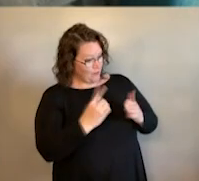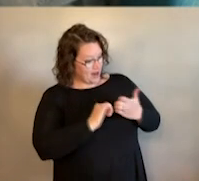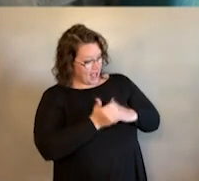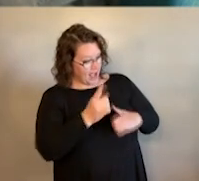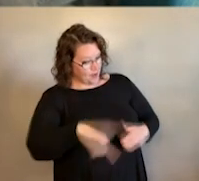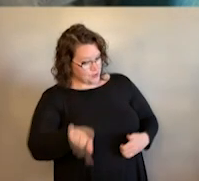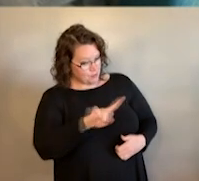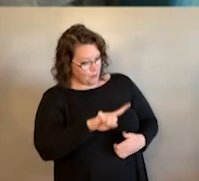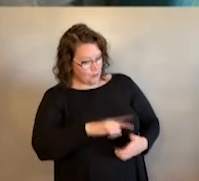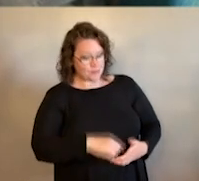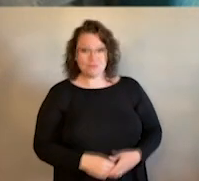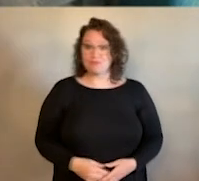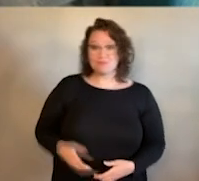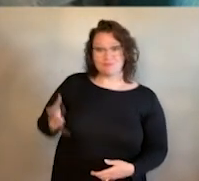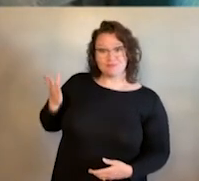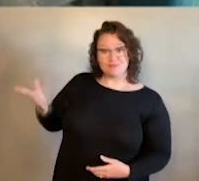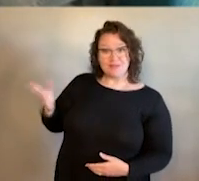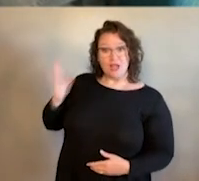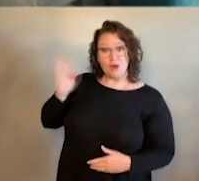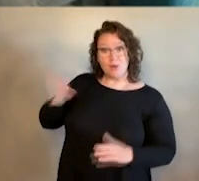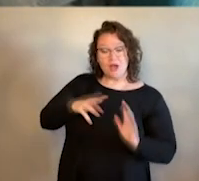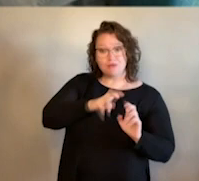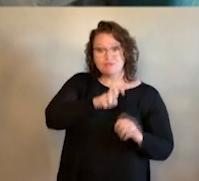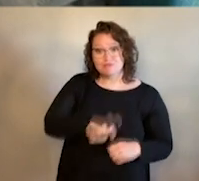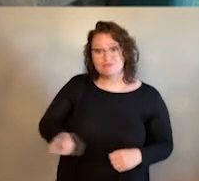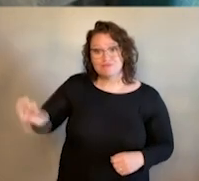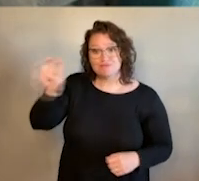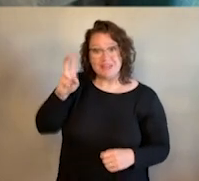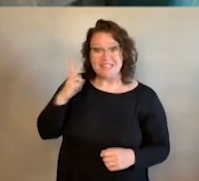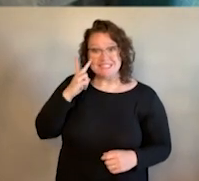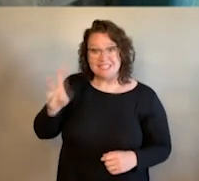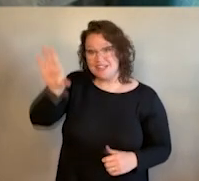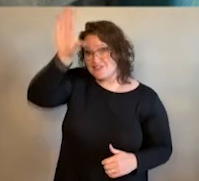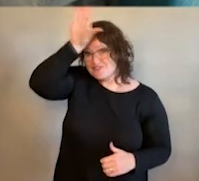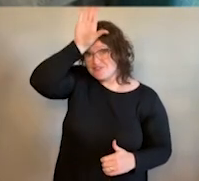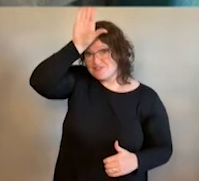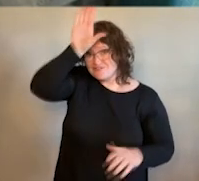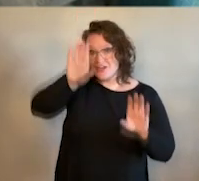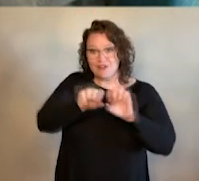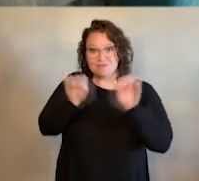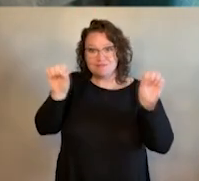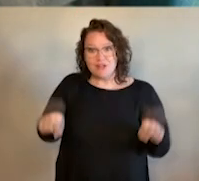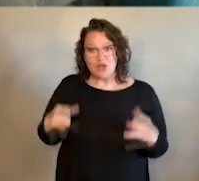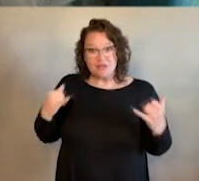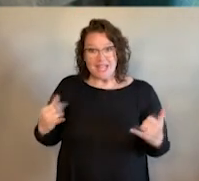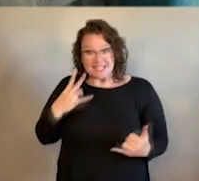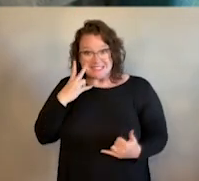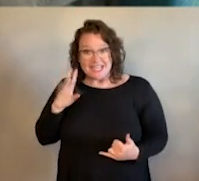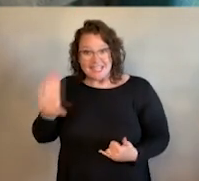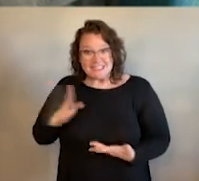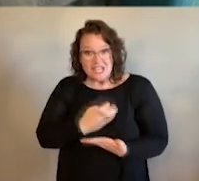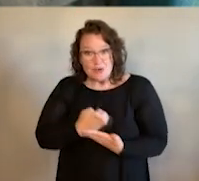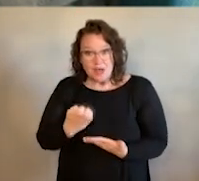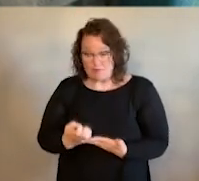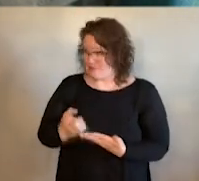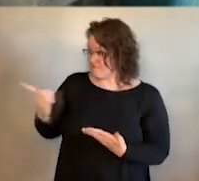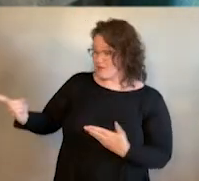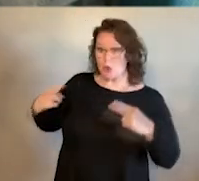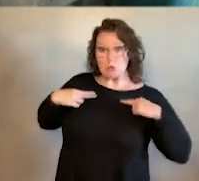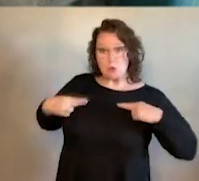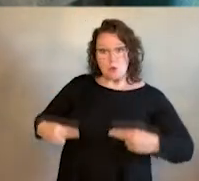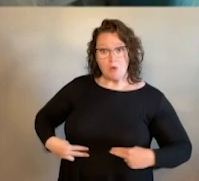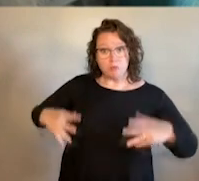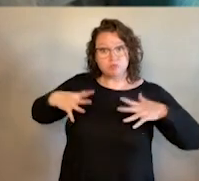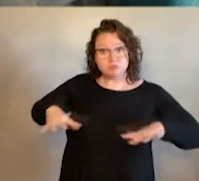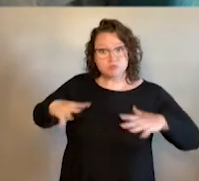How's it going? He is going to take us to see the fire station today and to see his equipment. He is dressed up in his uniform today to